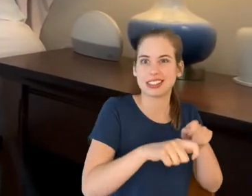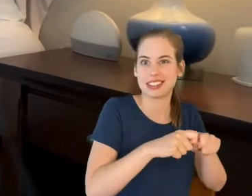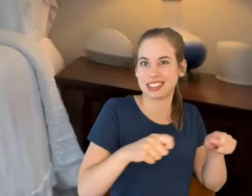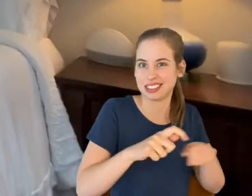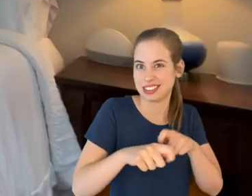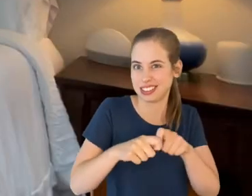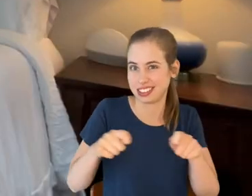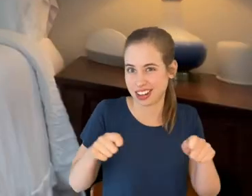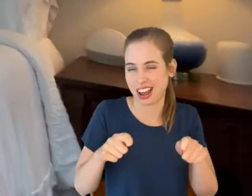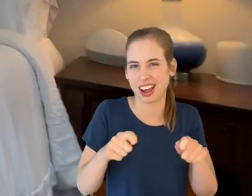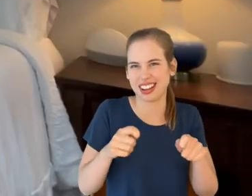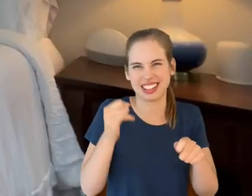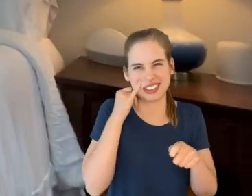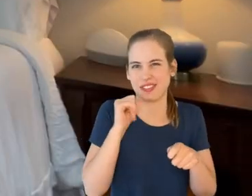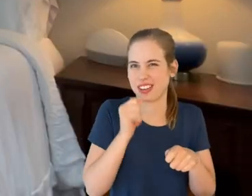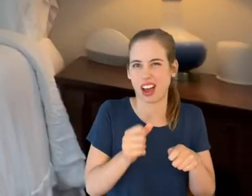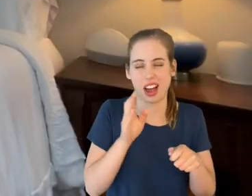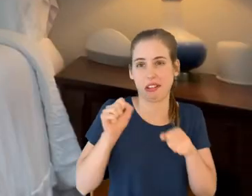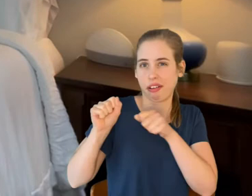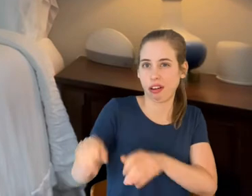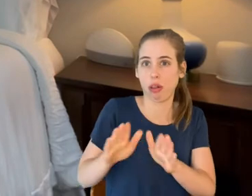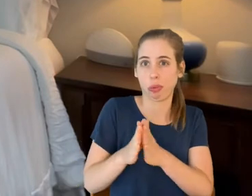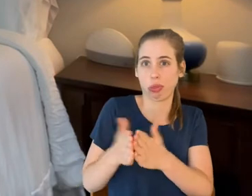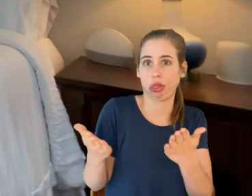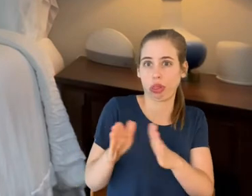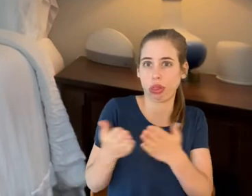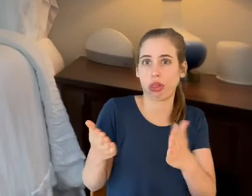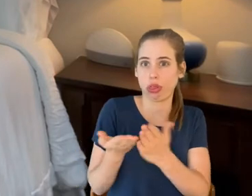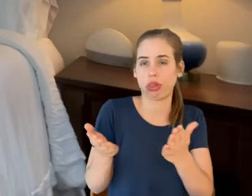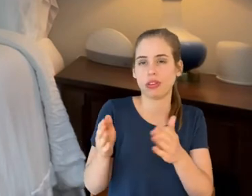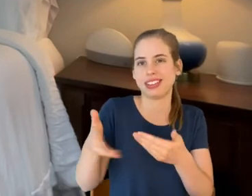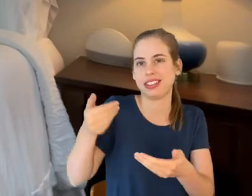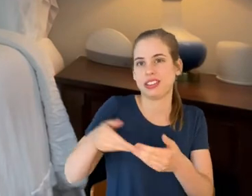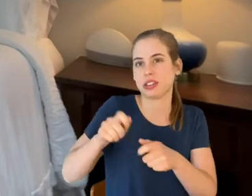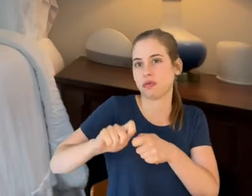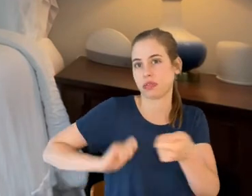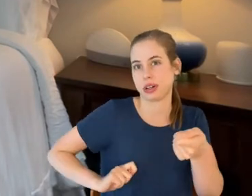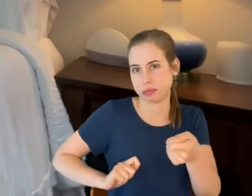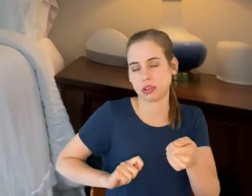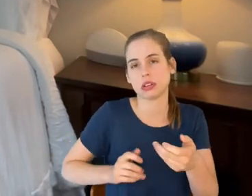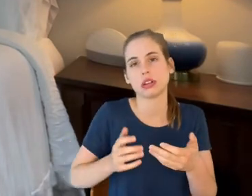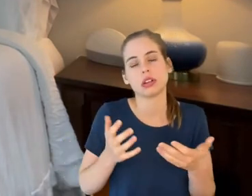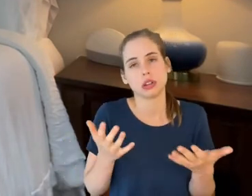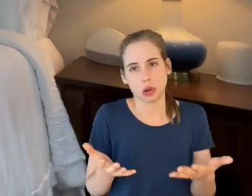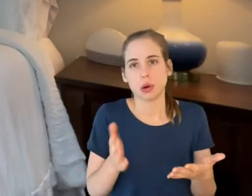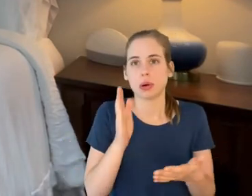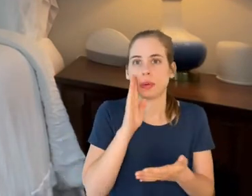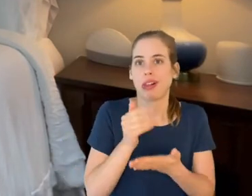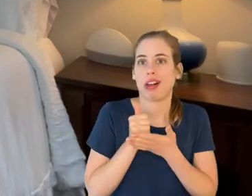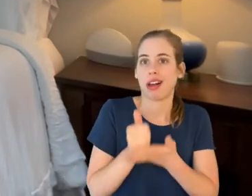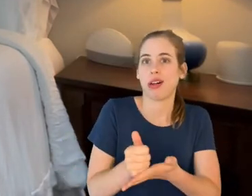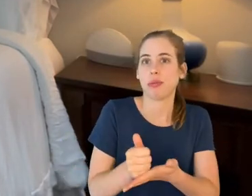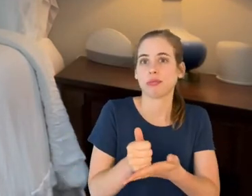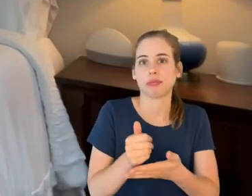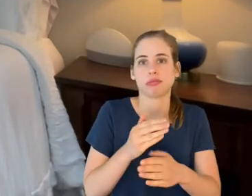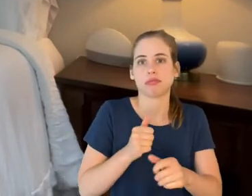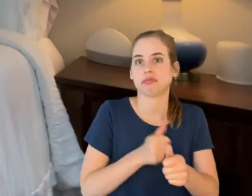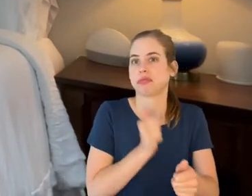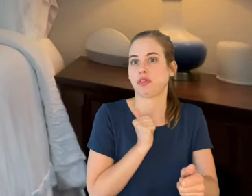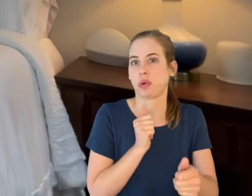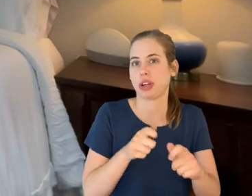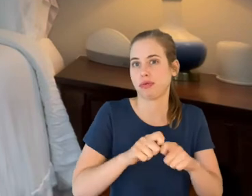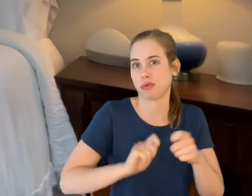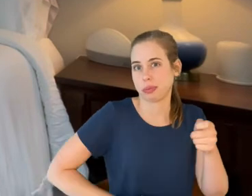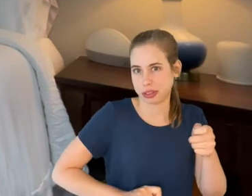the air when you wash and dry it, because I feel like that might help prevent this from tearing.